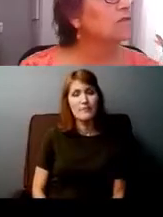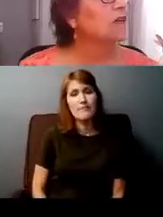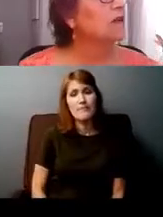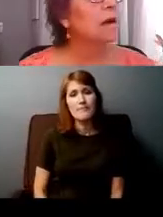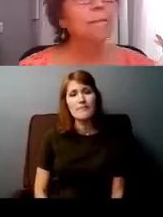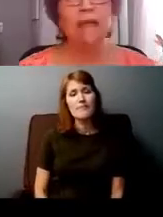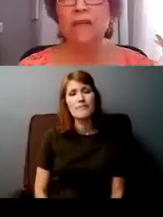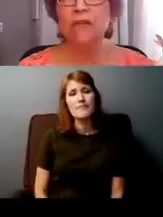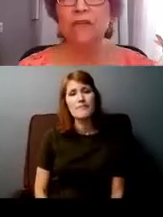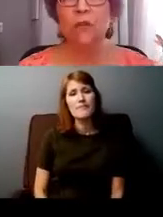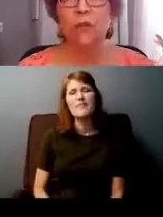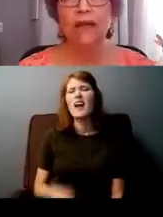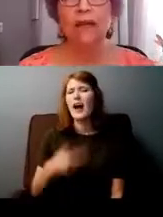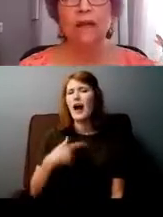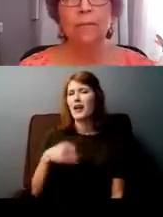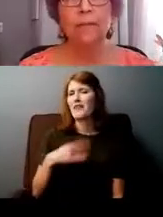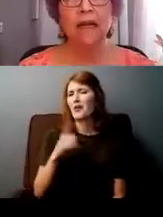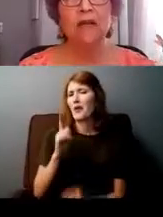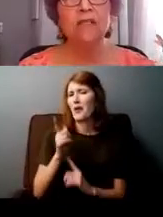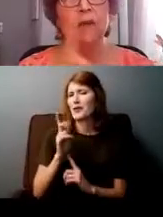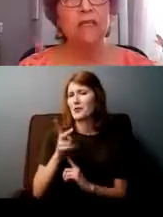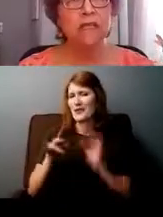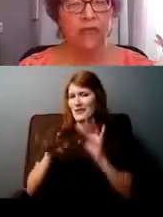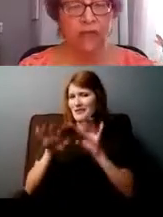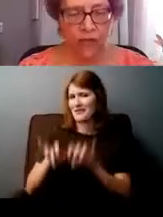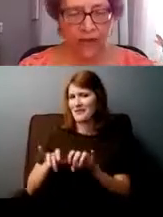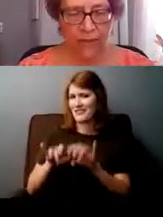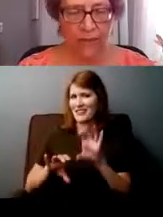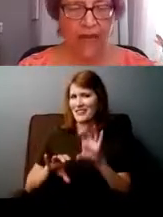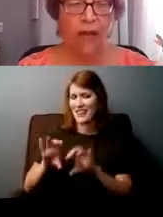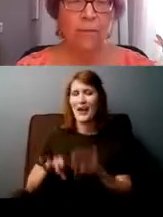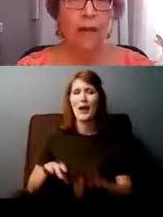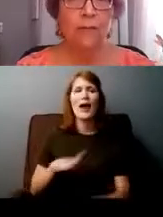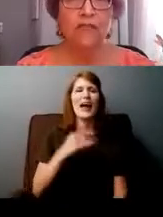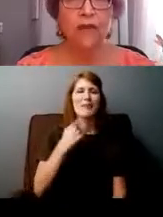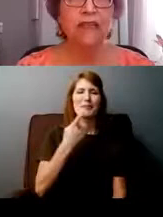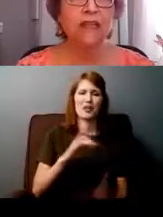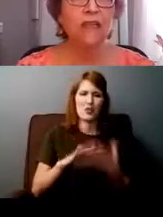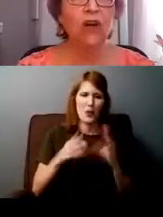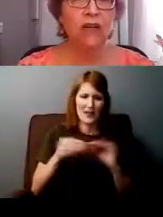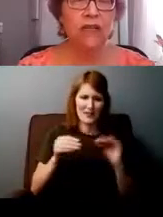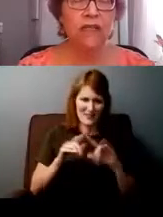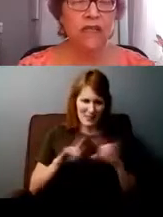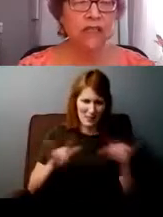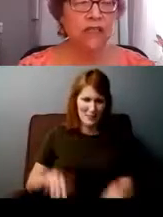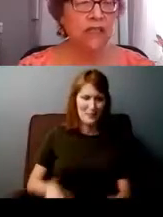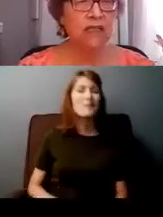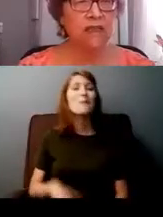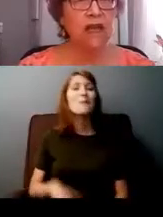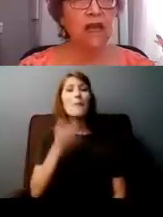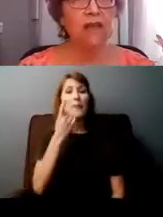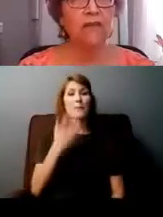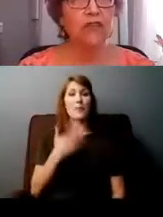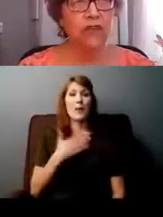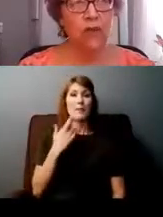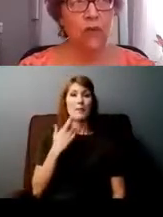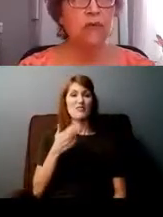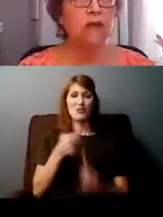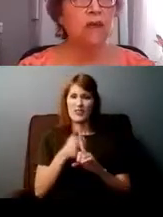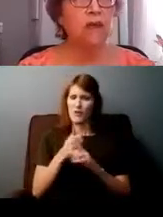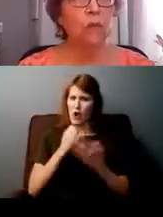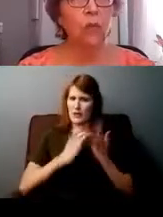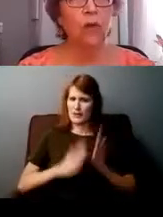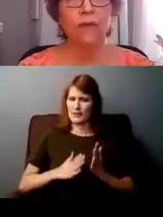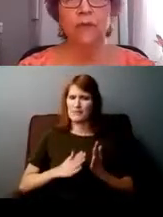I'll give you a minute or two to write up, but I also want to tell you a story. My best friend is an artist and she does a lot of